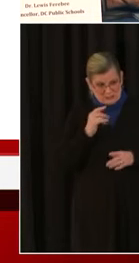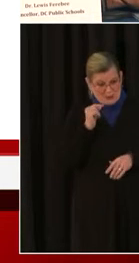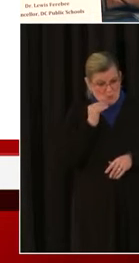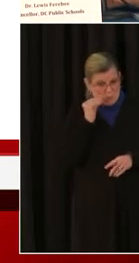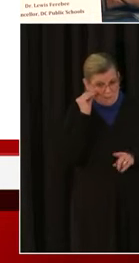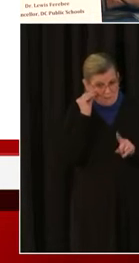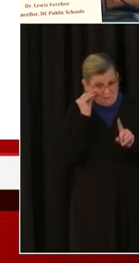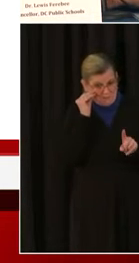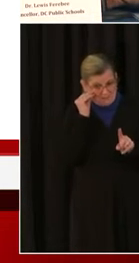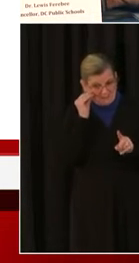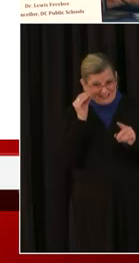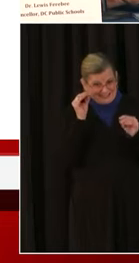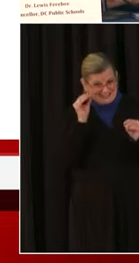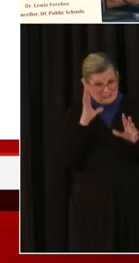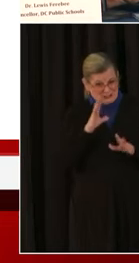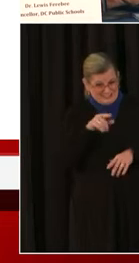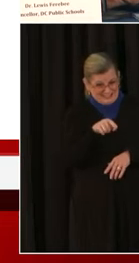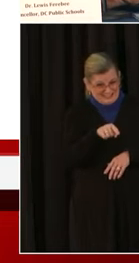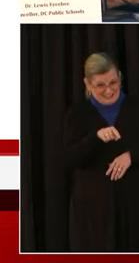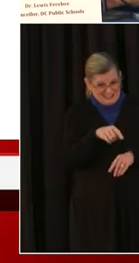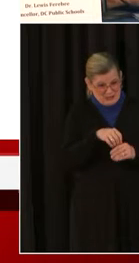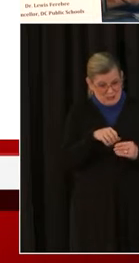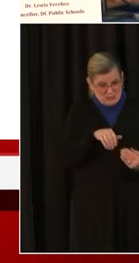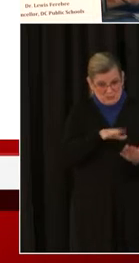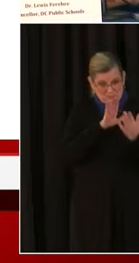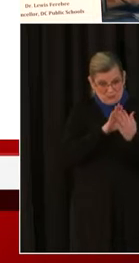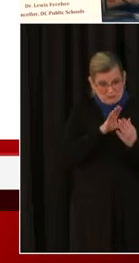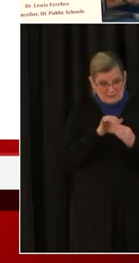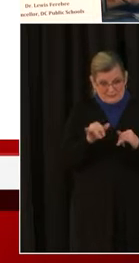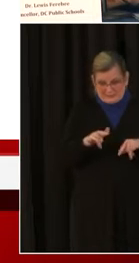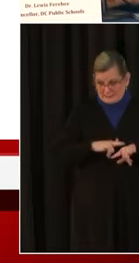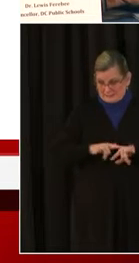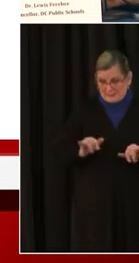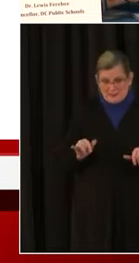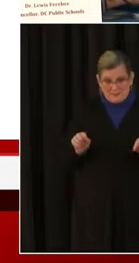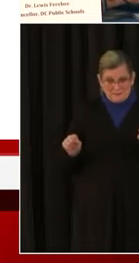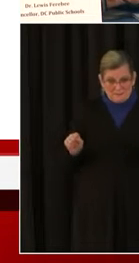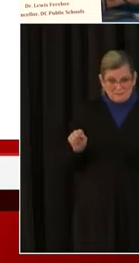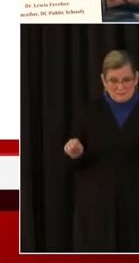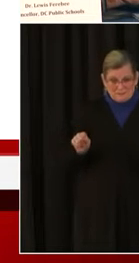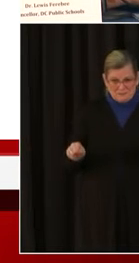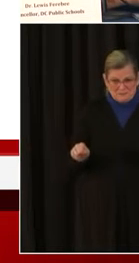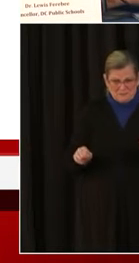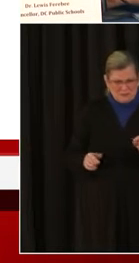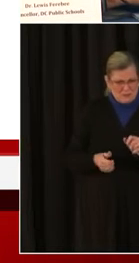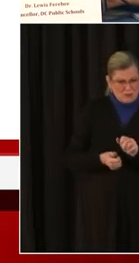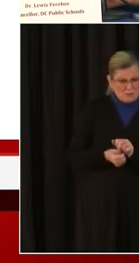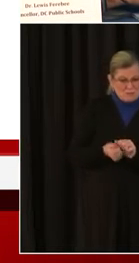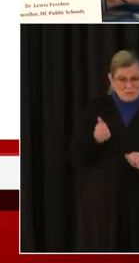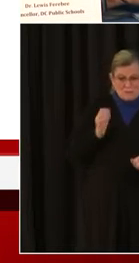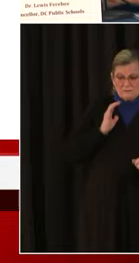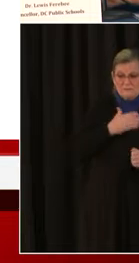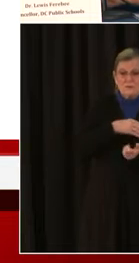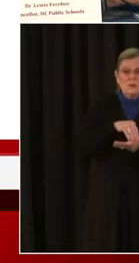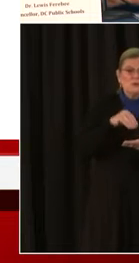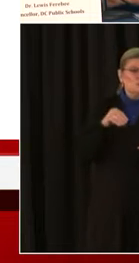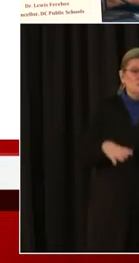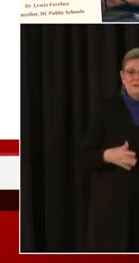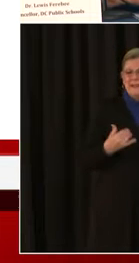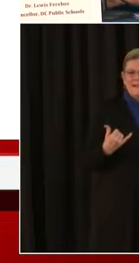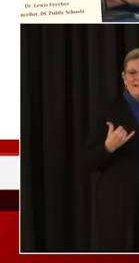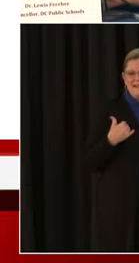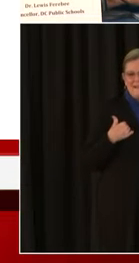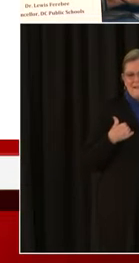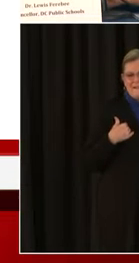in school. The majority of our schools have some form of Model B in their reopening